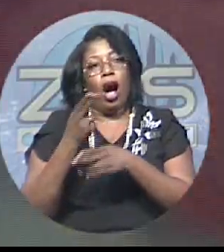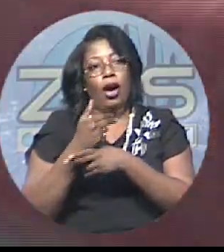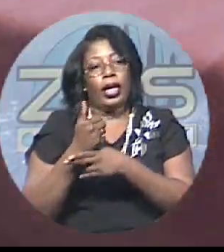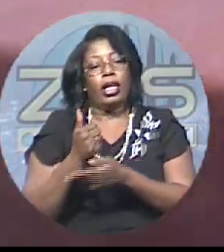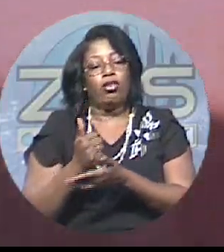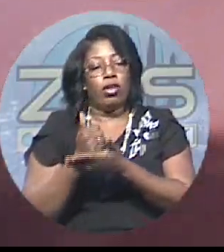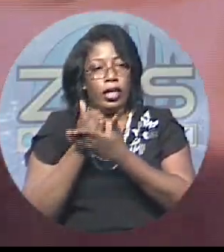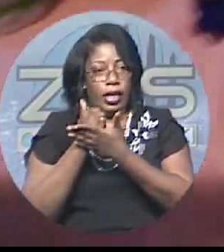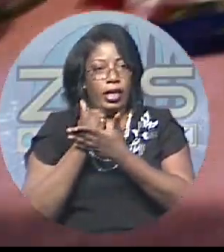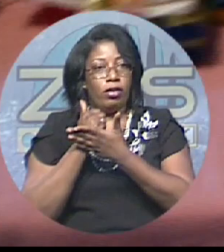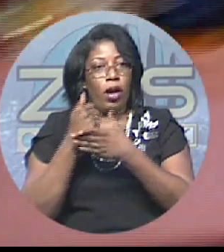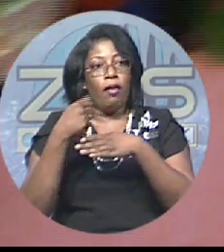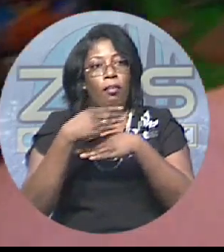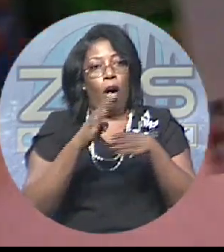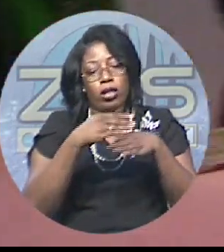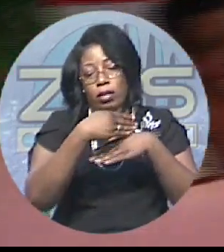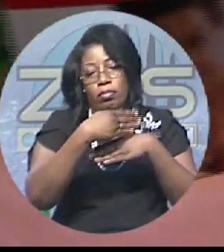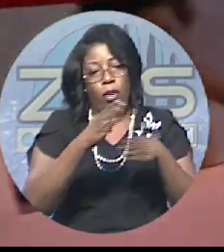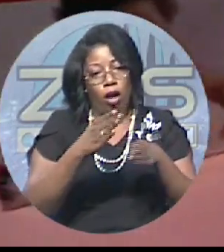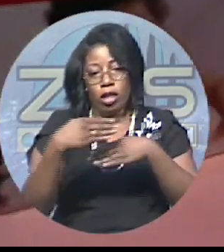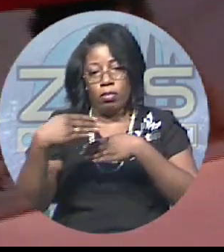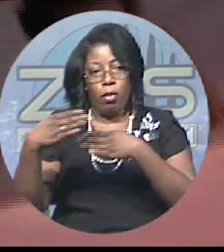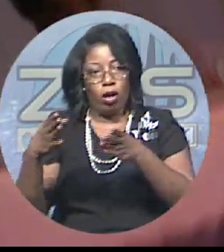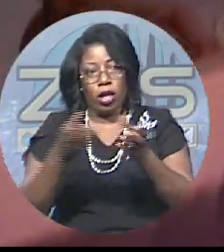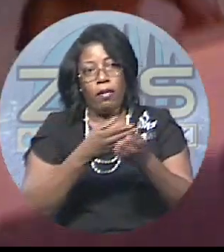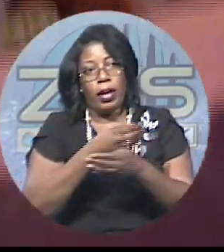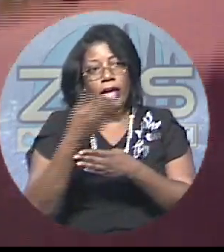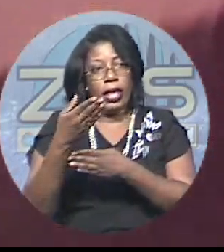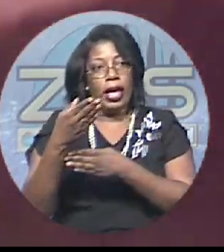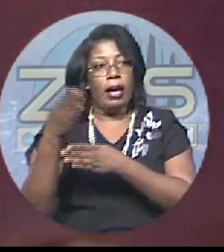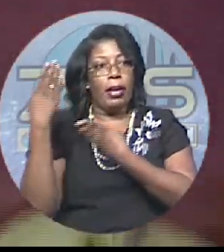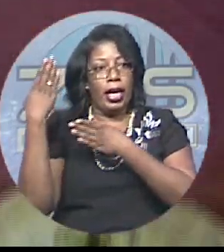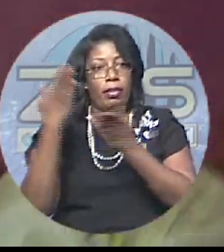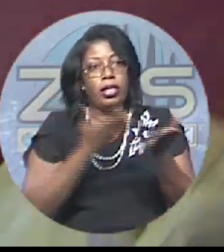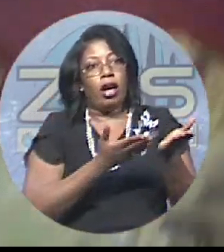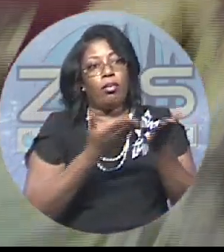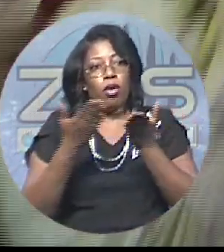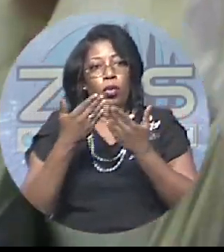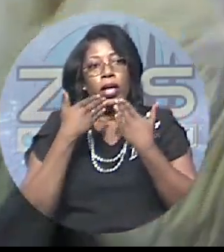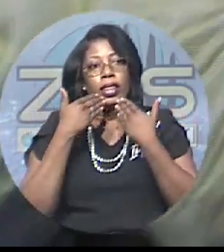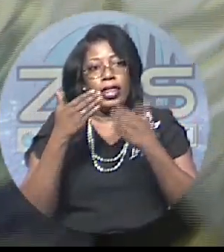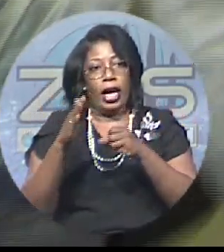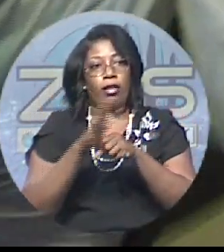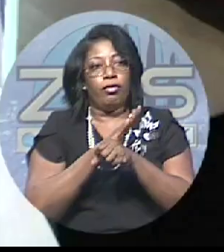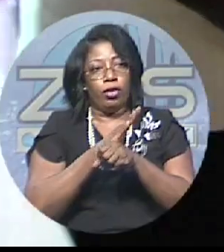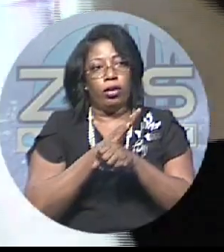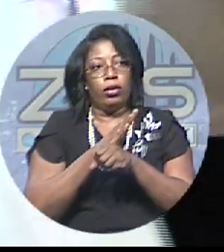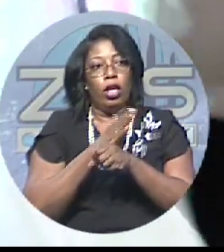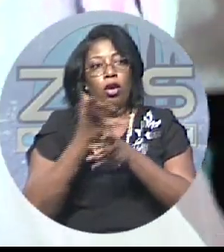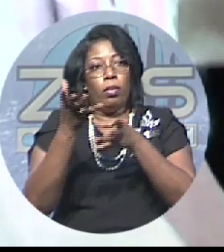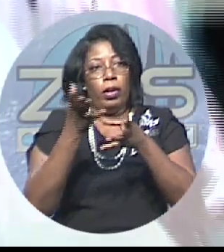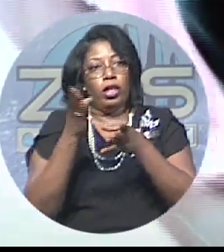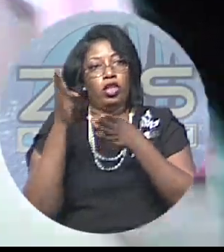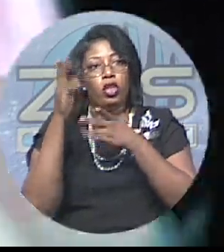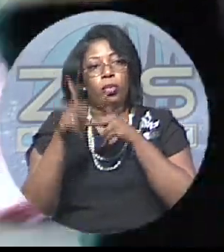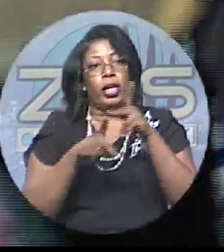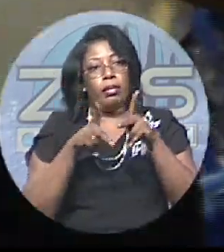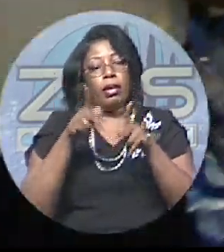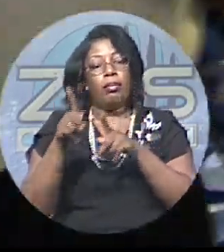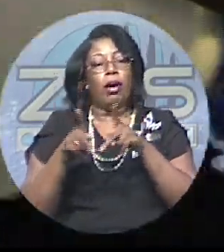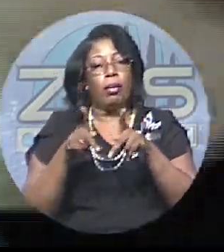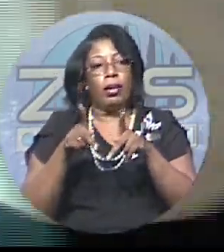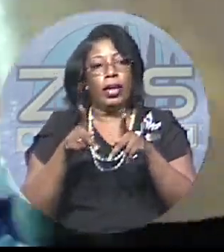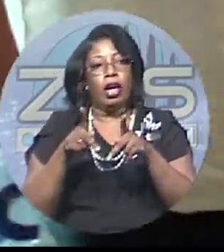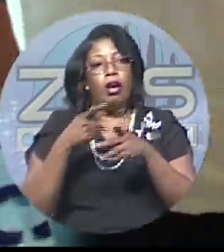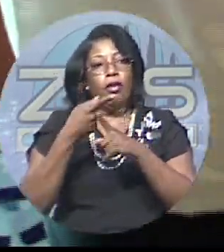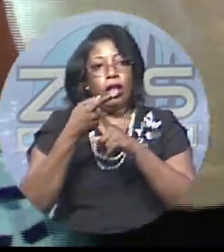So we have boxes and boxes and boxes of stuff that Bahamians have brought, and we are so very thankful. But we'd like to appeal to the Bahamian public that for the rest